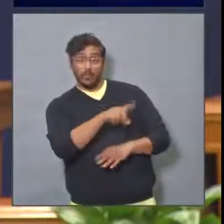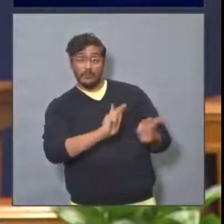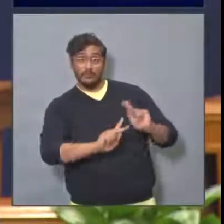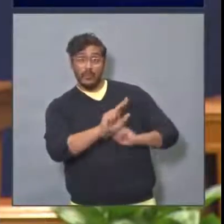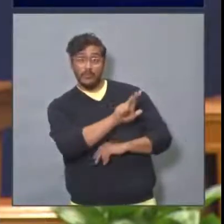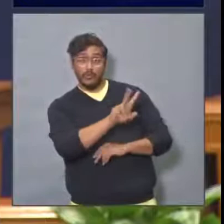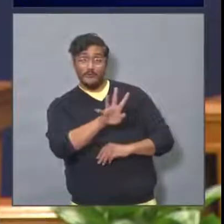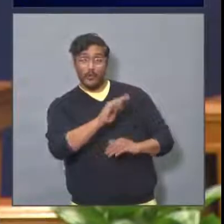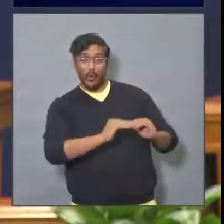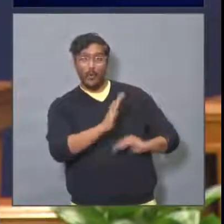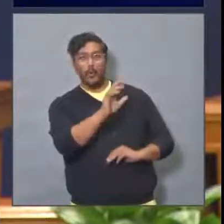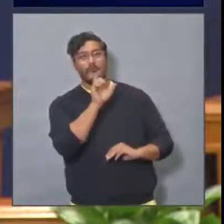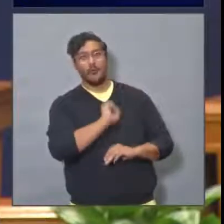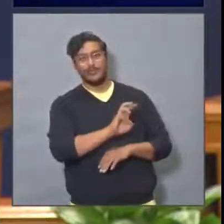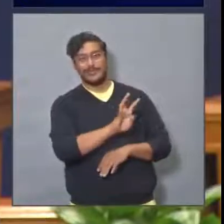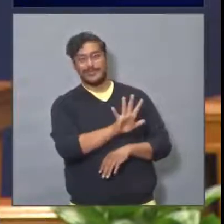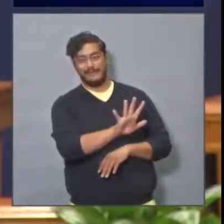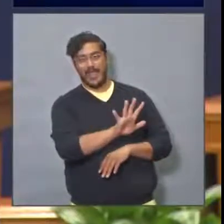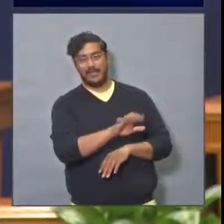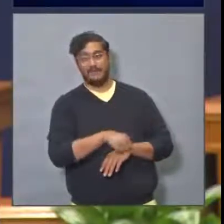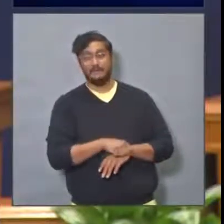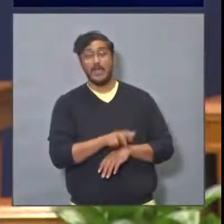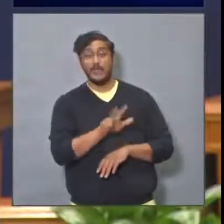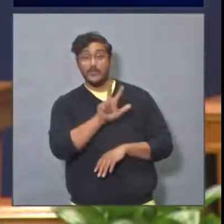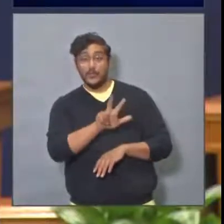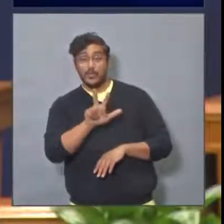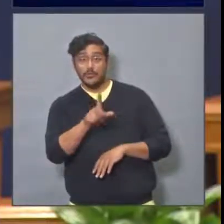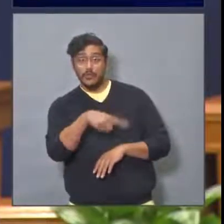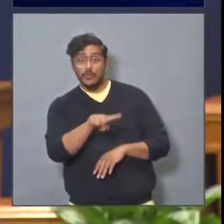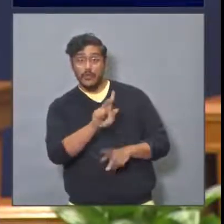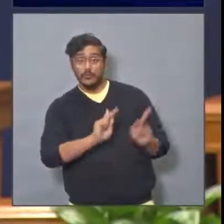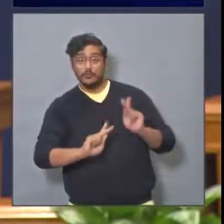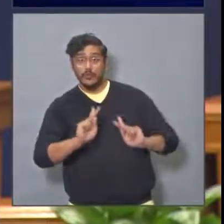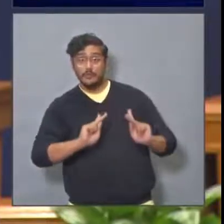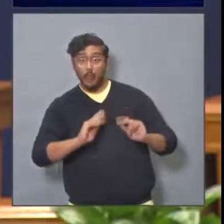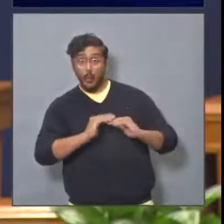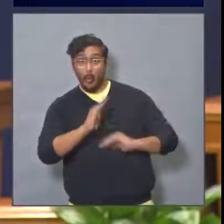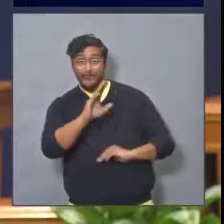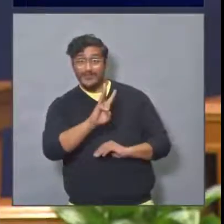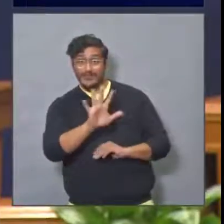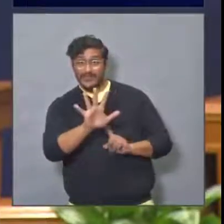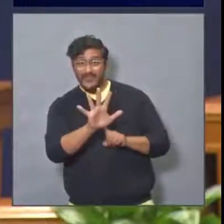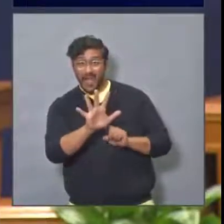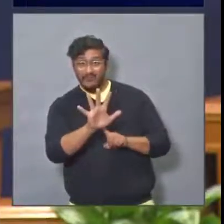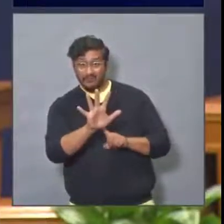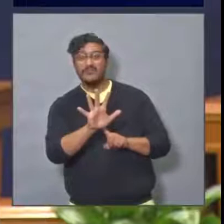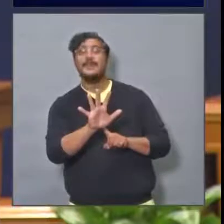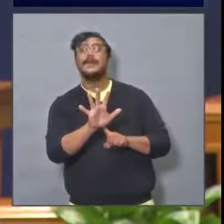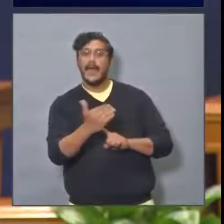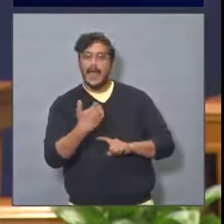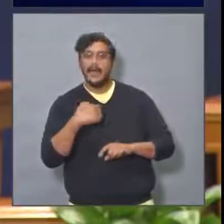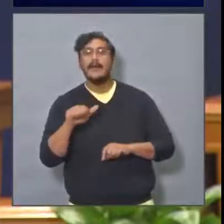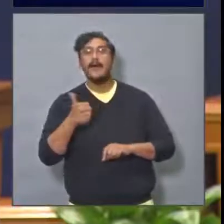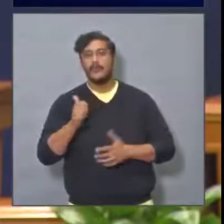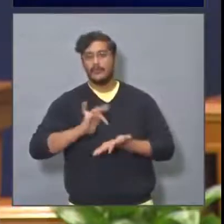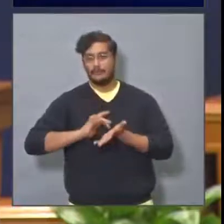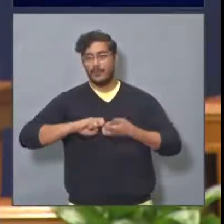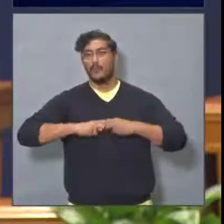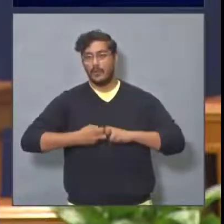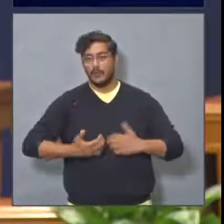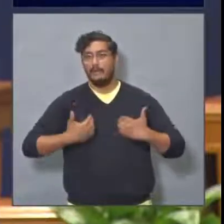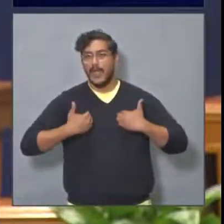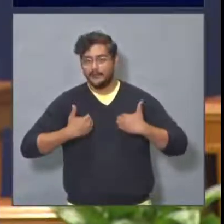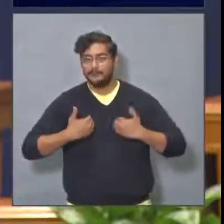are over the age of 65, and 33 of the people over the age of 65 who passed away had underlying health